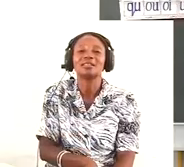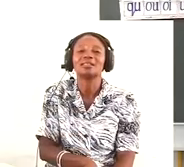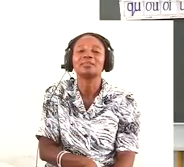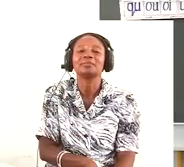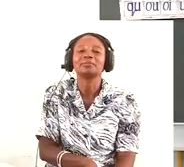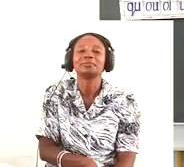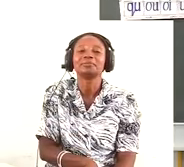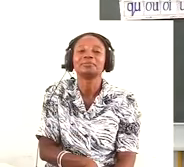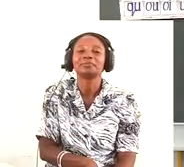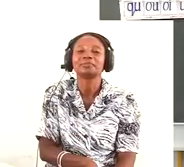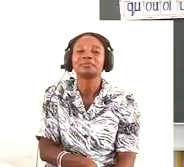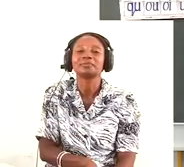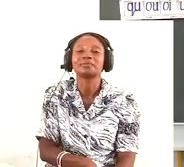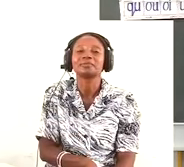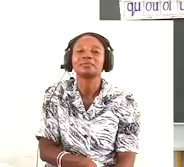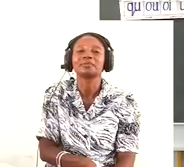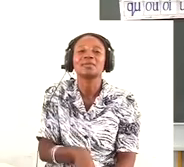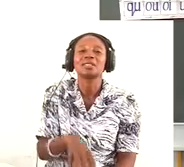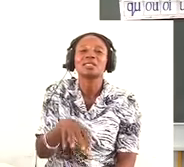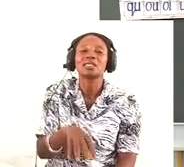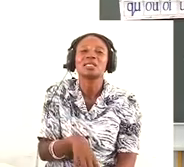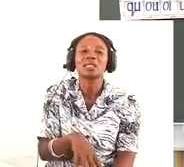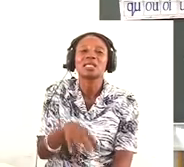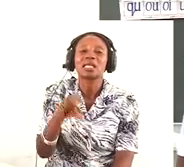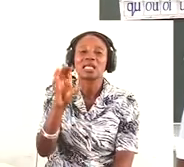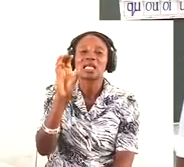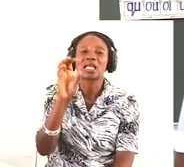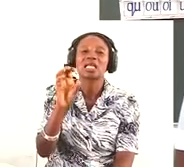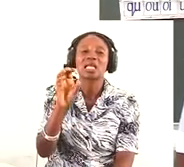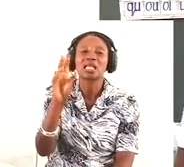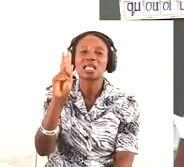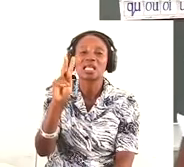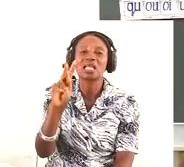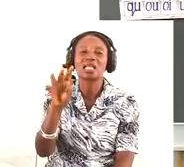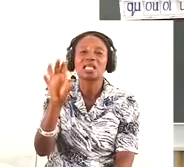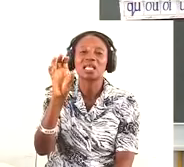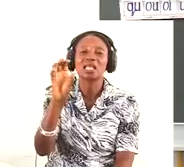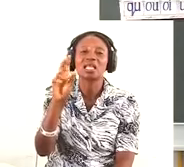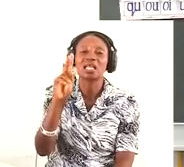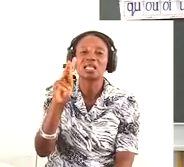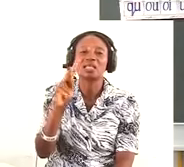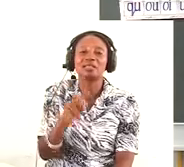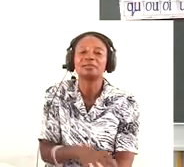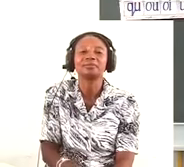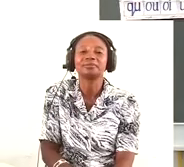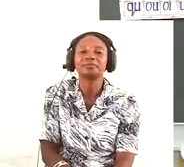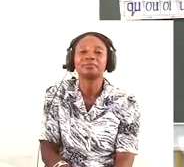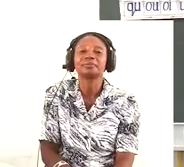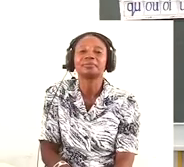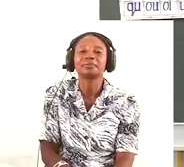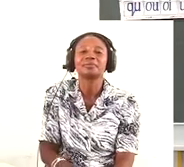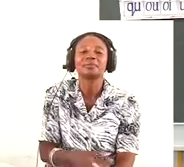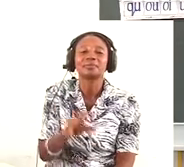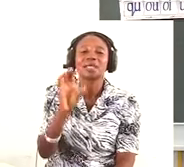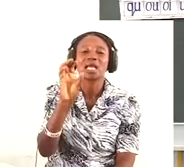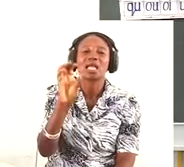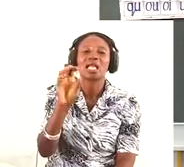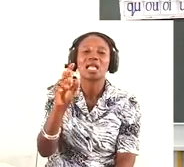what? Call. That is k, k, k, k, k. And there is it.